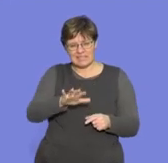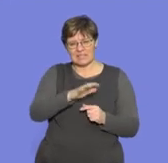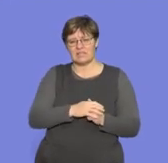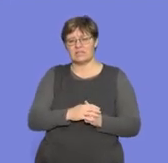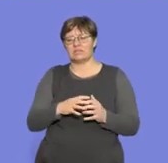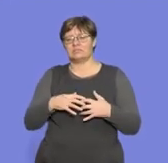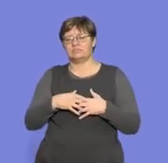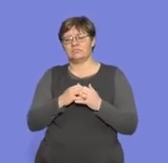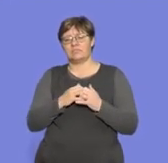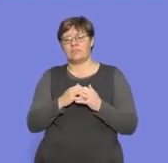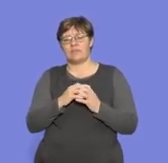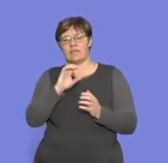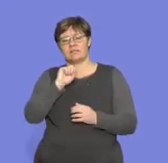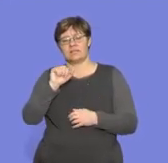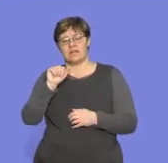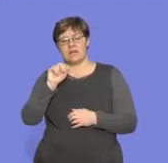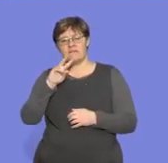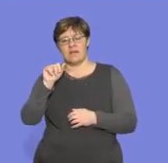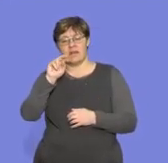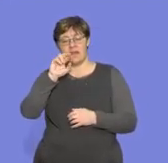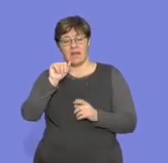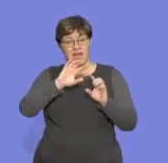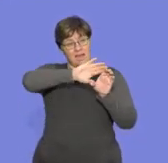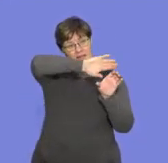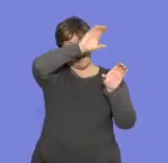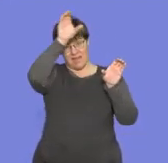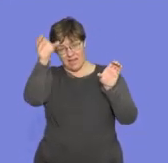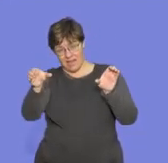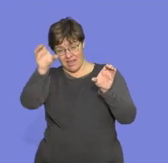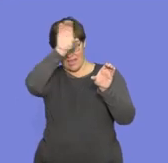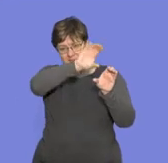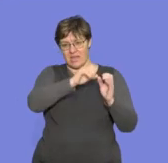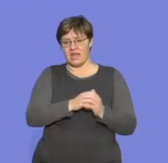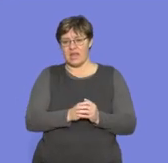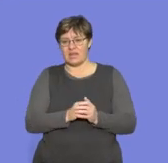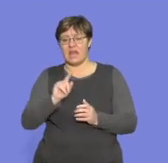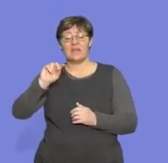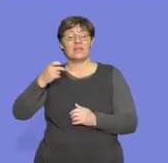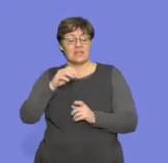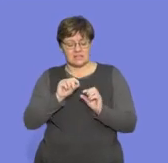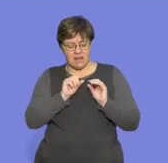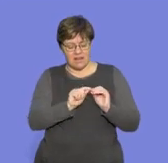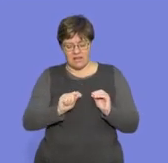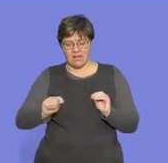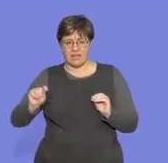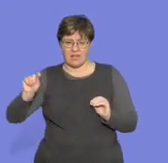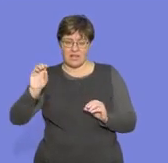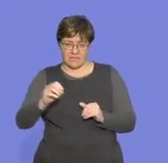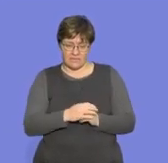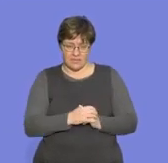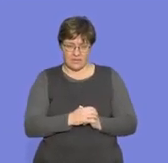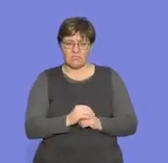your savannahs. And then we saw sprinklings of thickets in these areas. So let's look at both of these